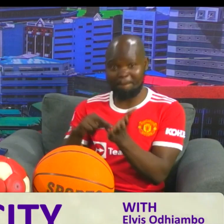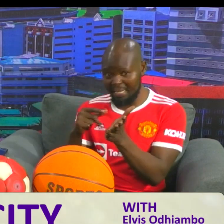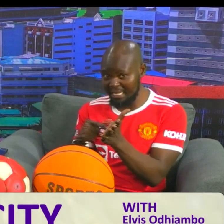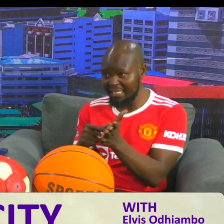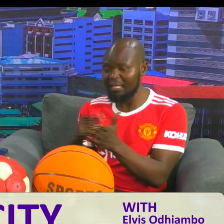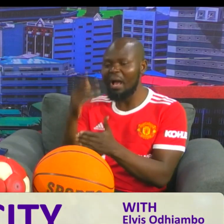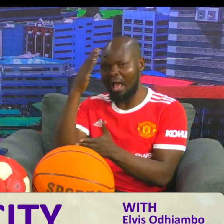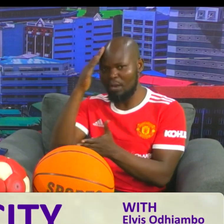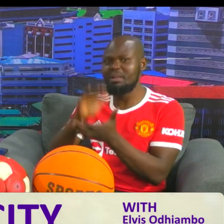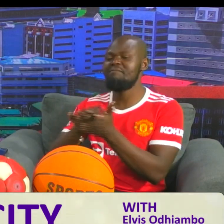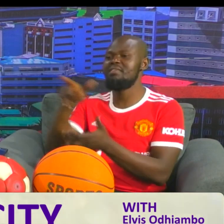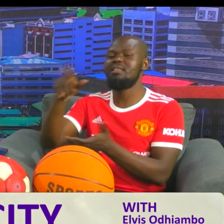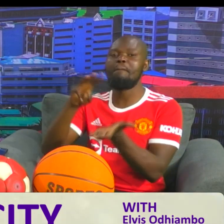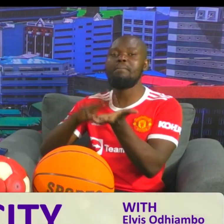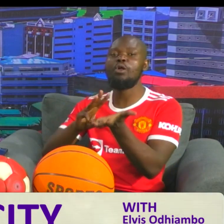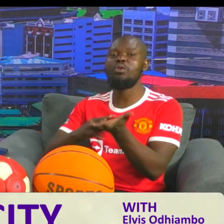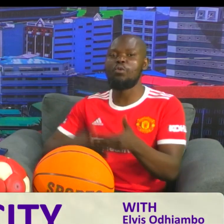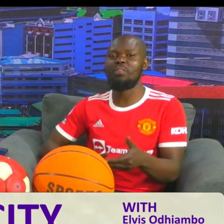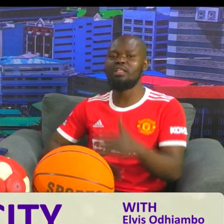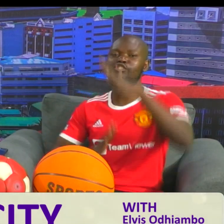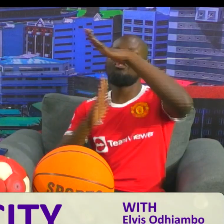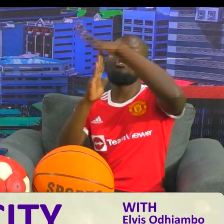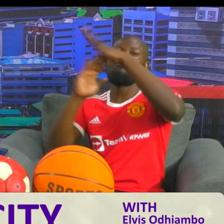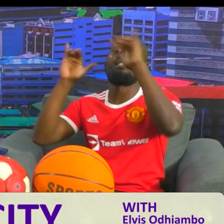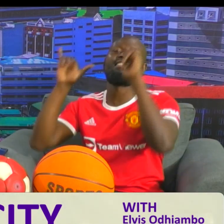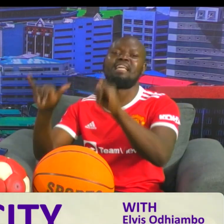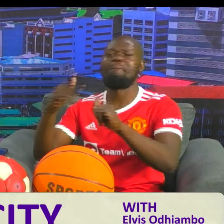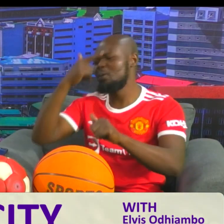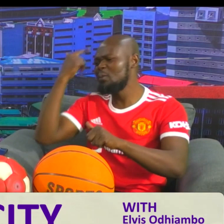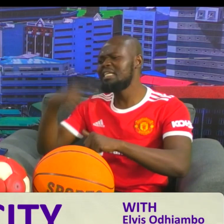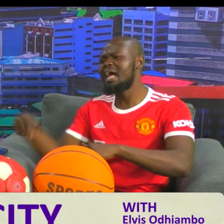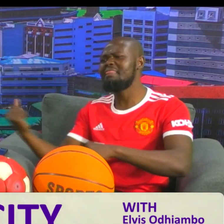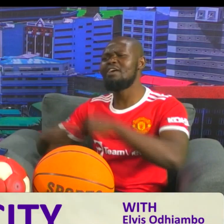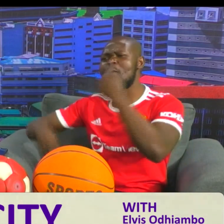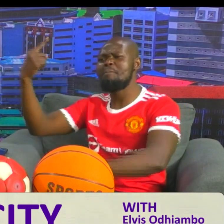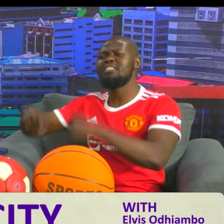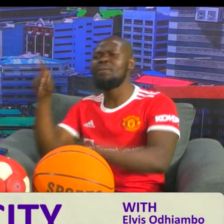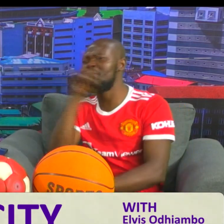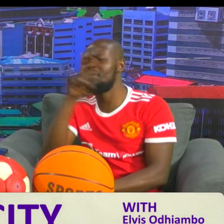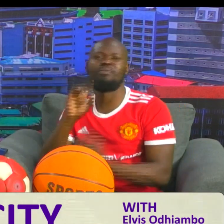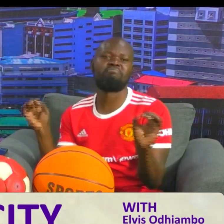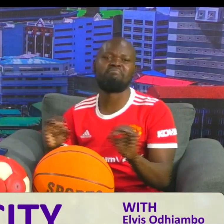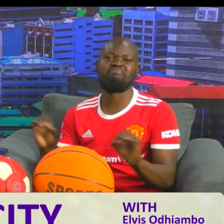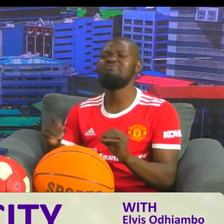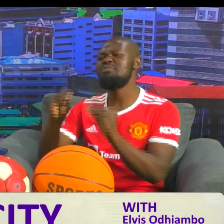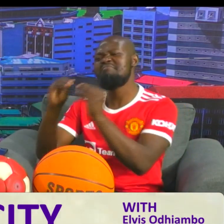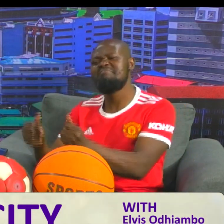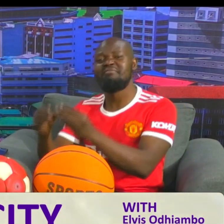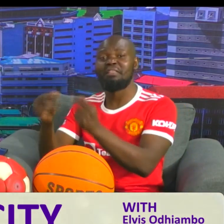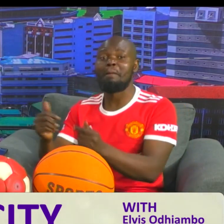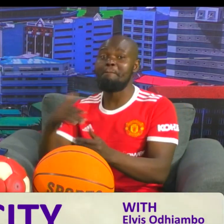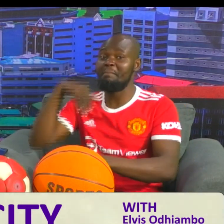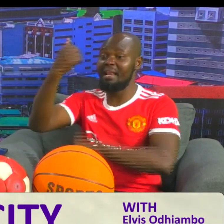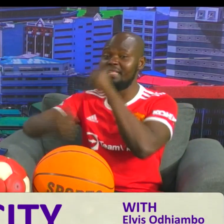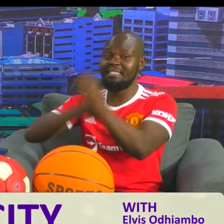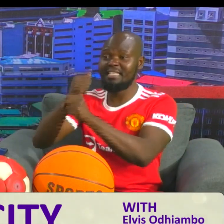because of managing to beat Migori, but I believe that Migori Youth, they're going to lead their NSL, and then maybe